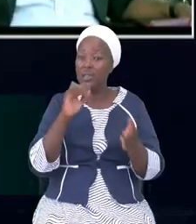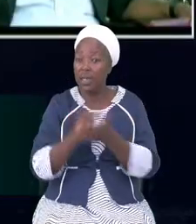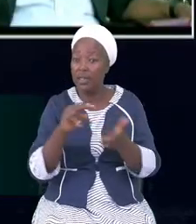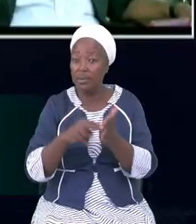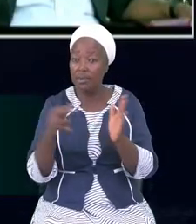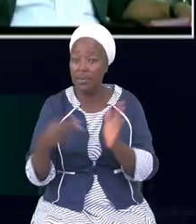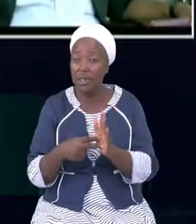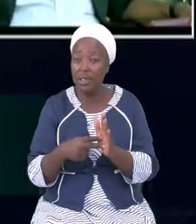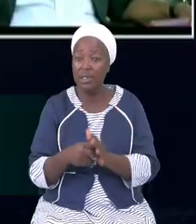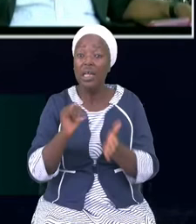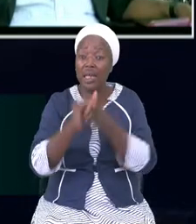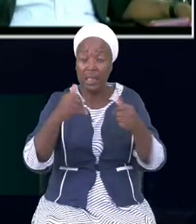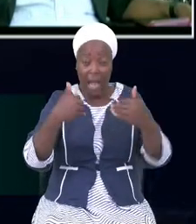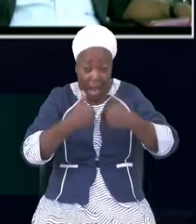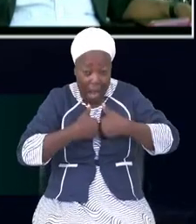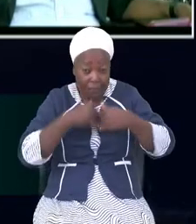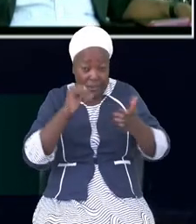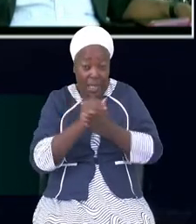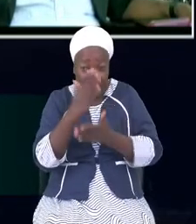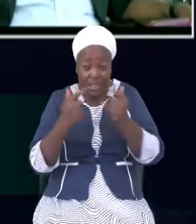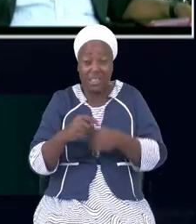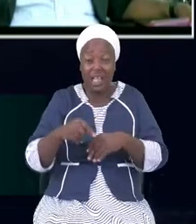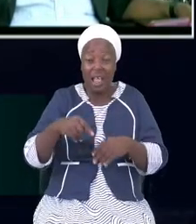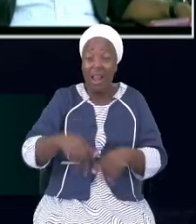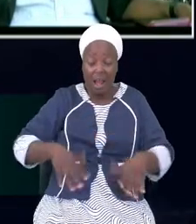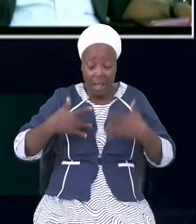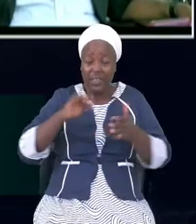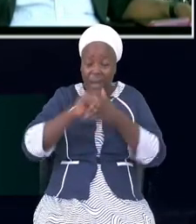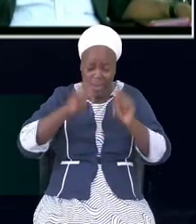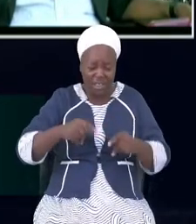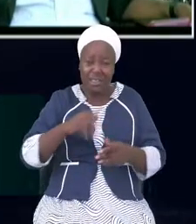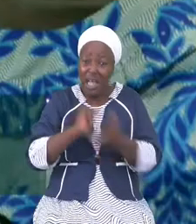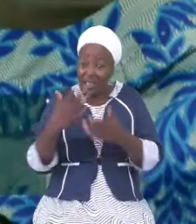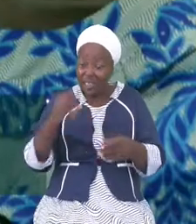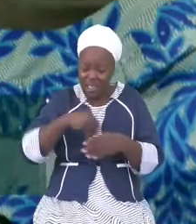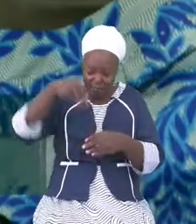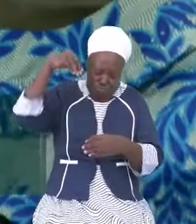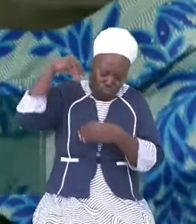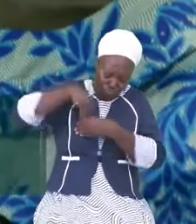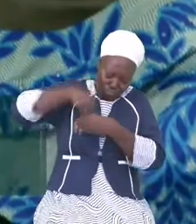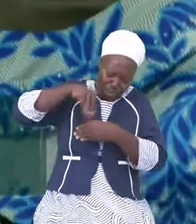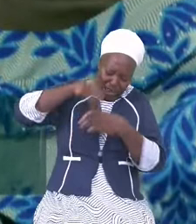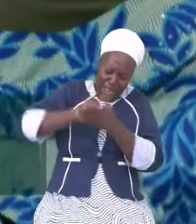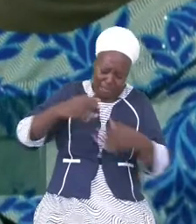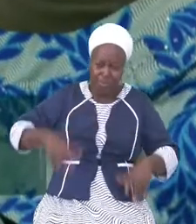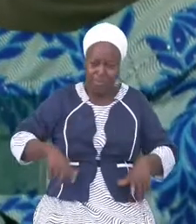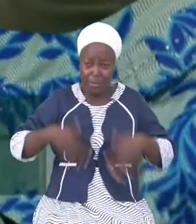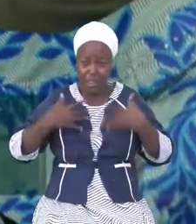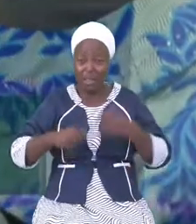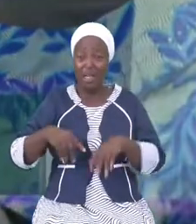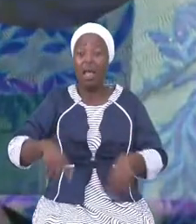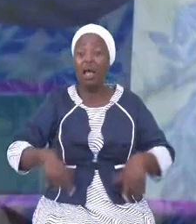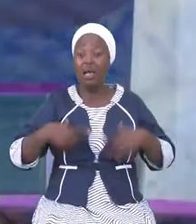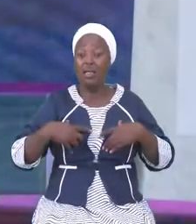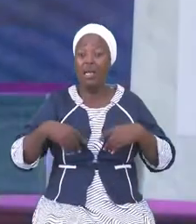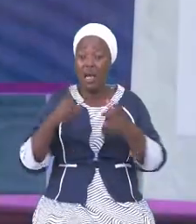thing possesses somebody's life. That means that thing has swallowed up that person's desires,